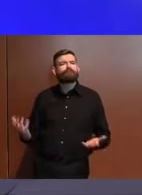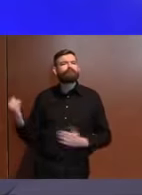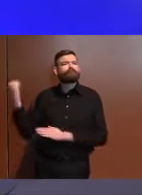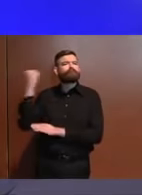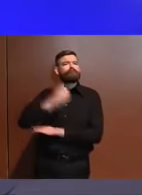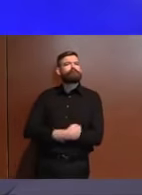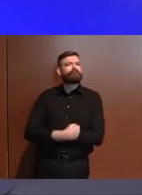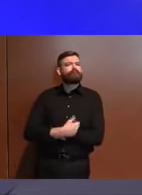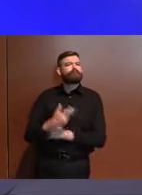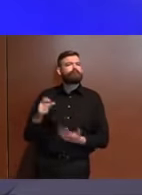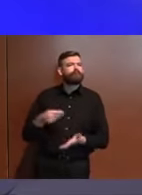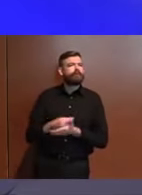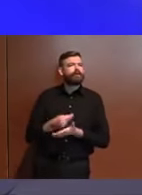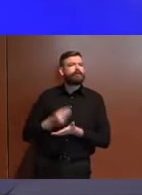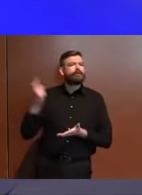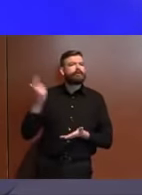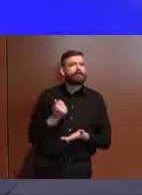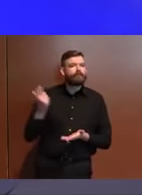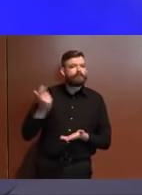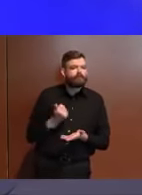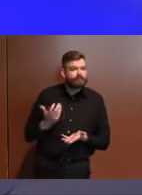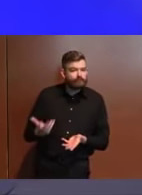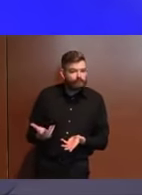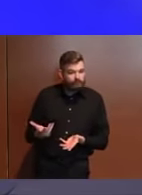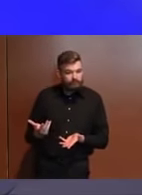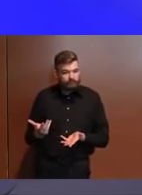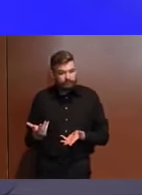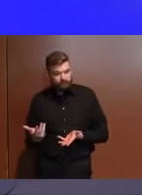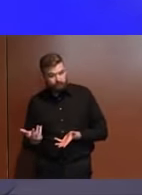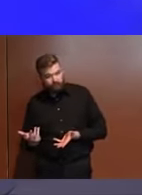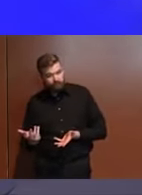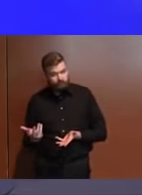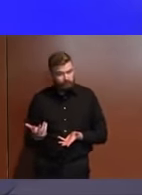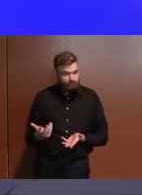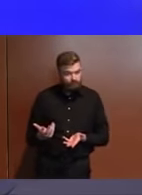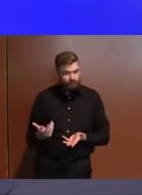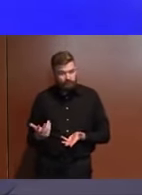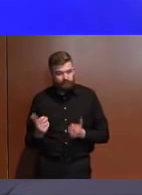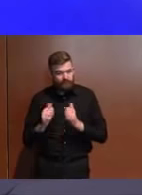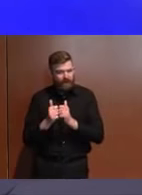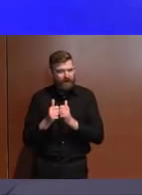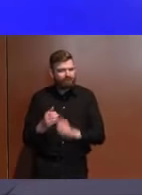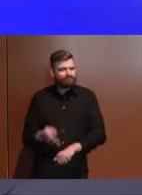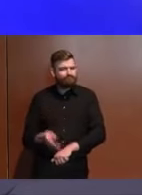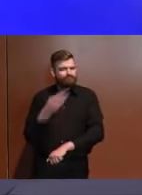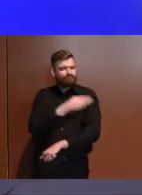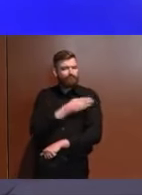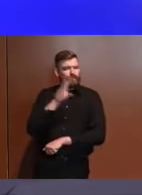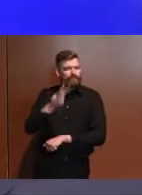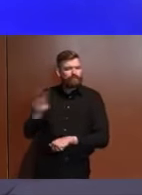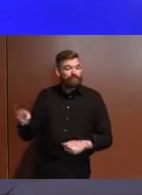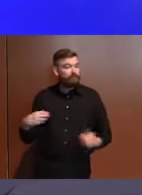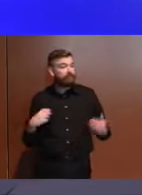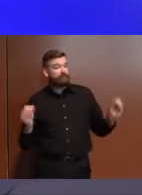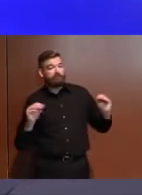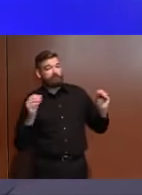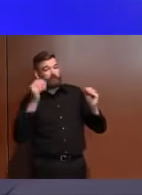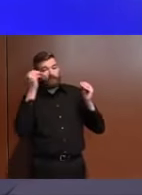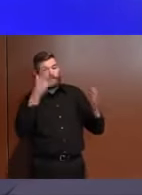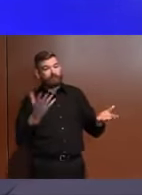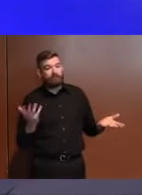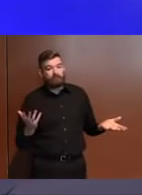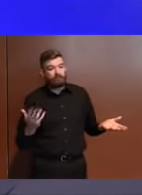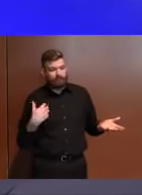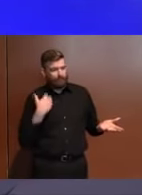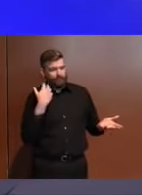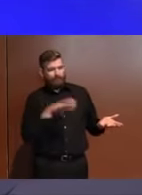update on that? Any ability to beef up the system? And I don't, and that's the last thing we want to have happening right now, because we want